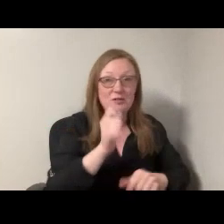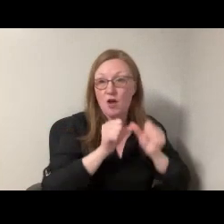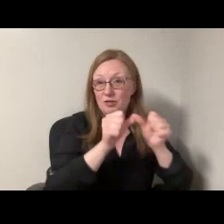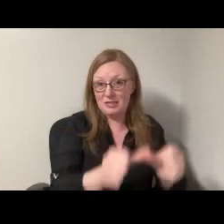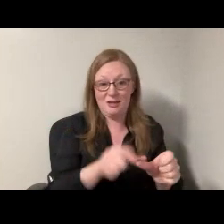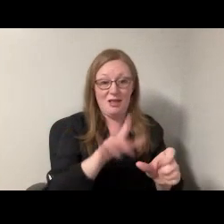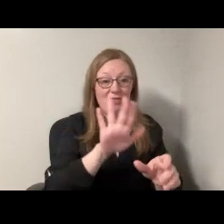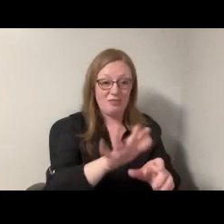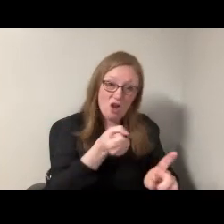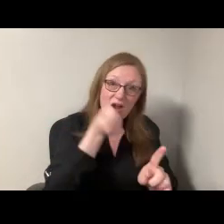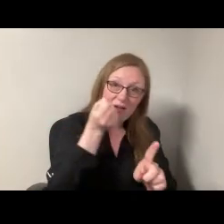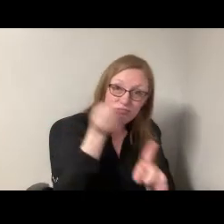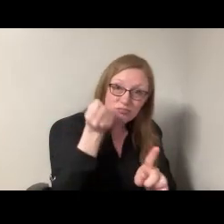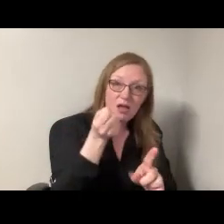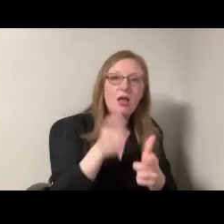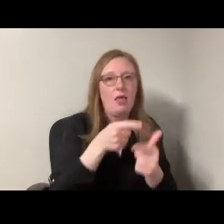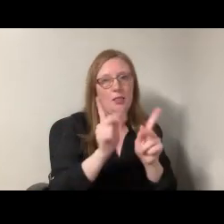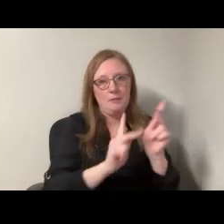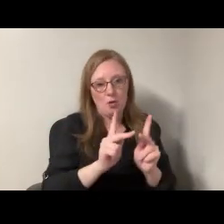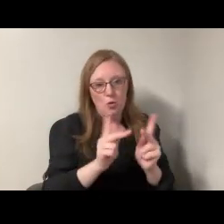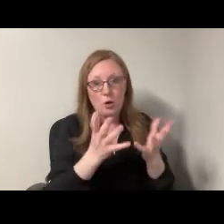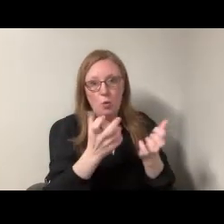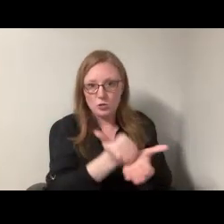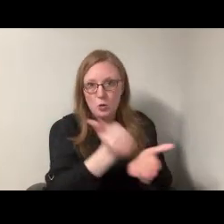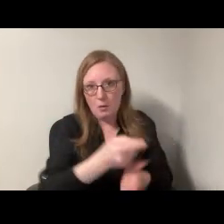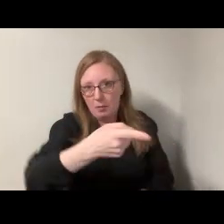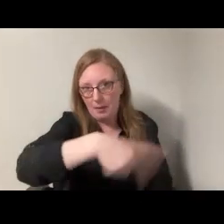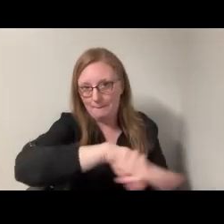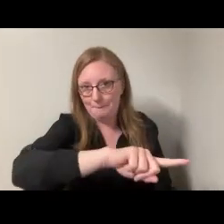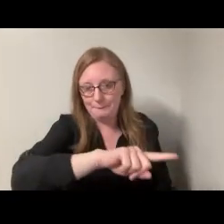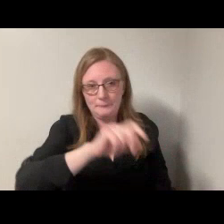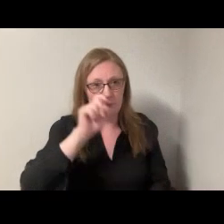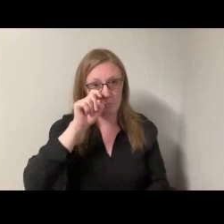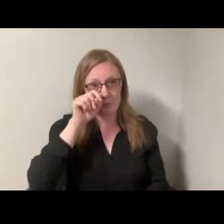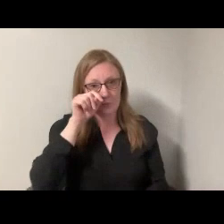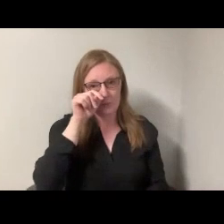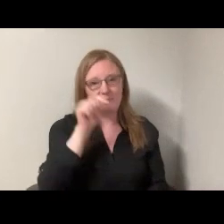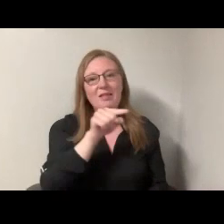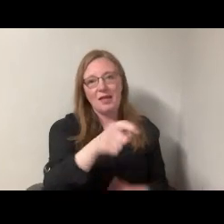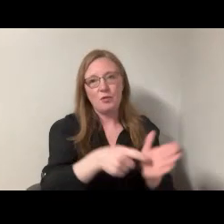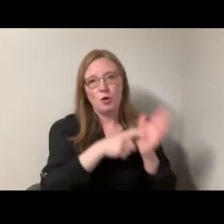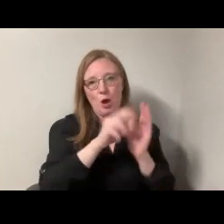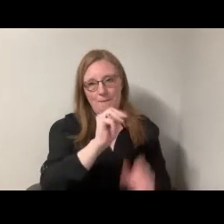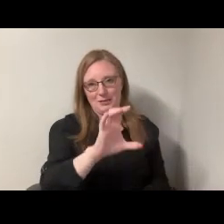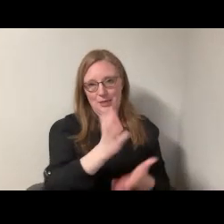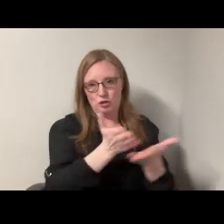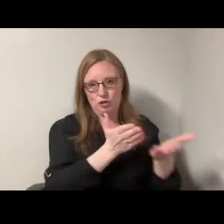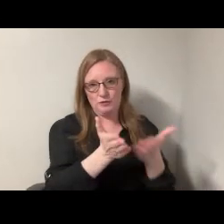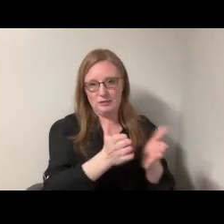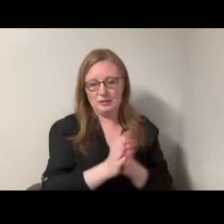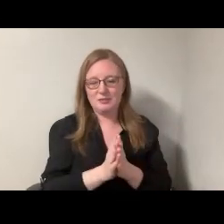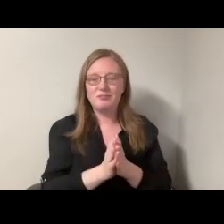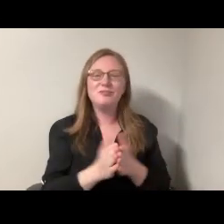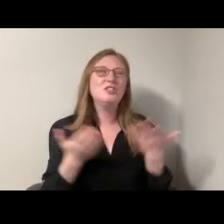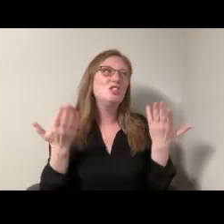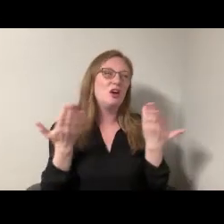then those are the people that we're really looking that we've got going to require mass care services. Just as a